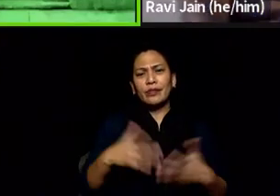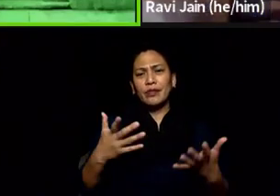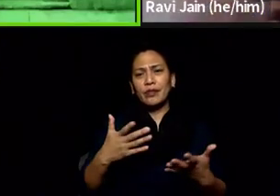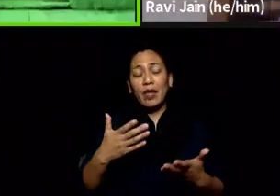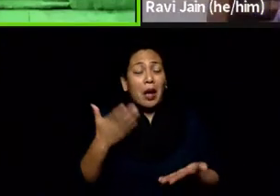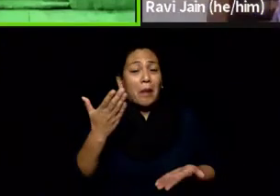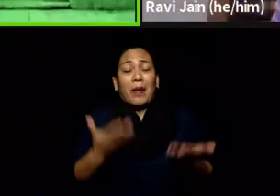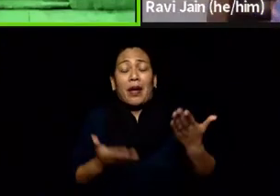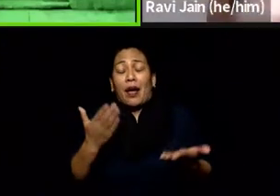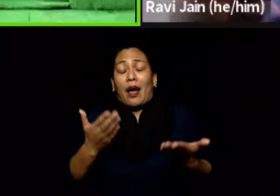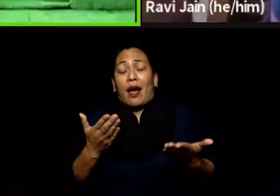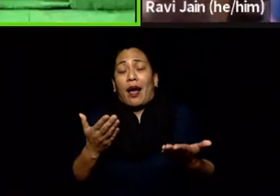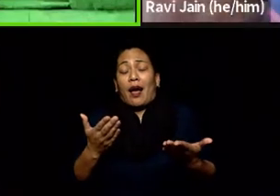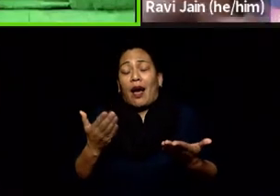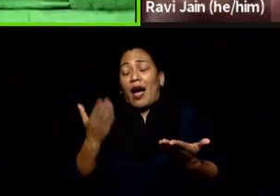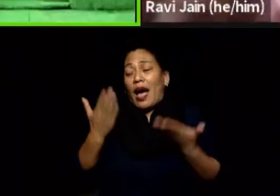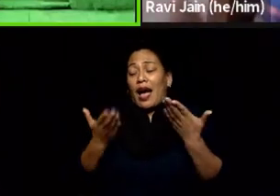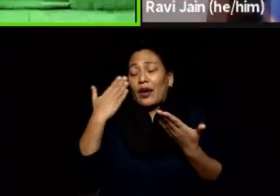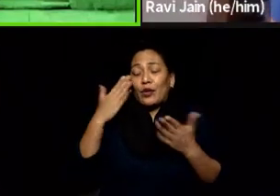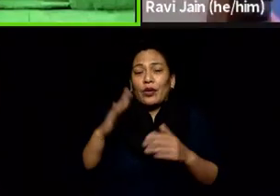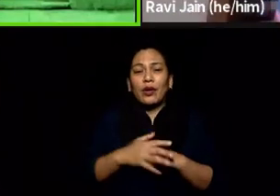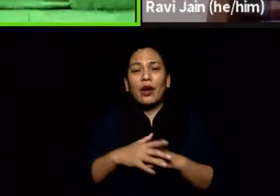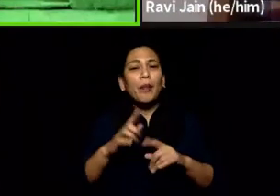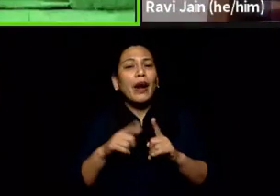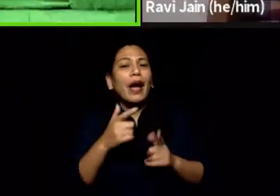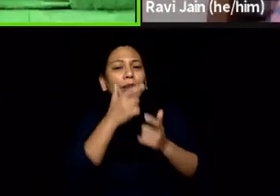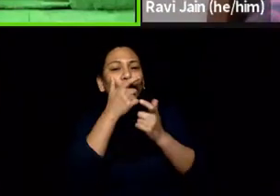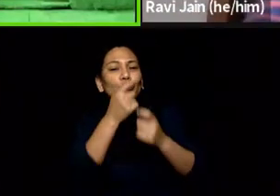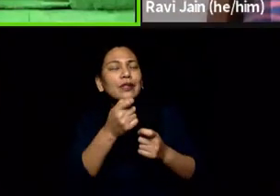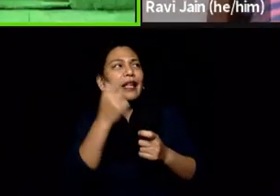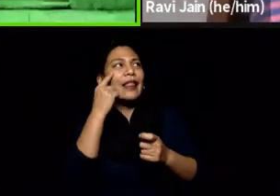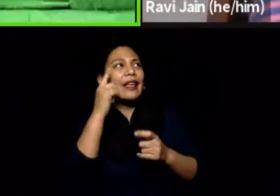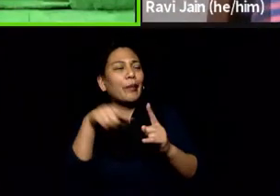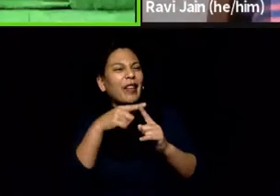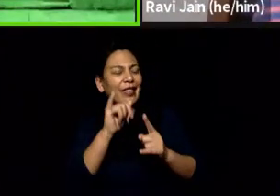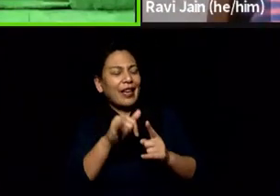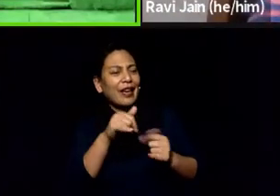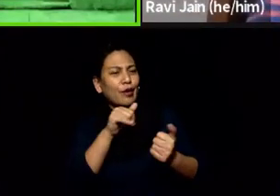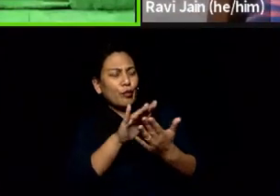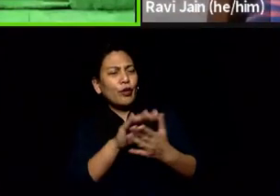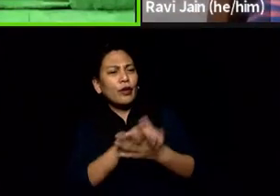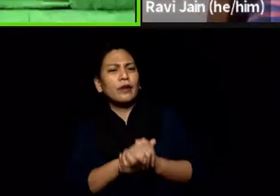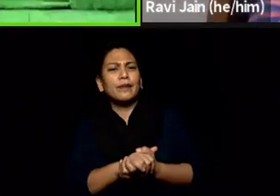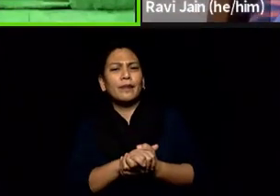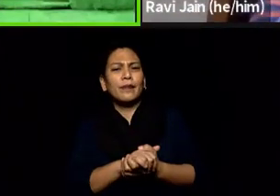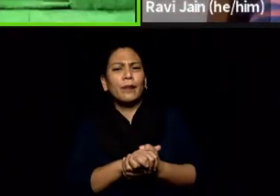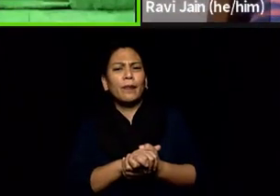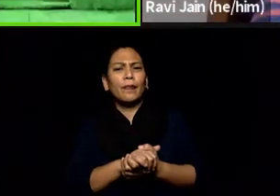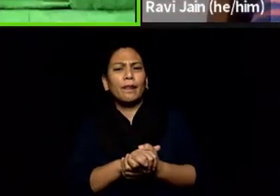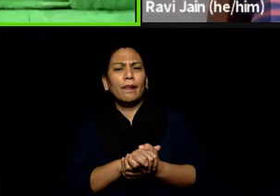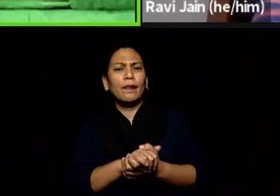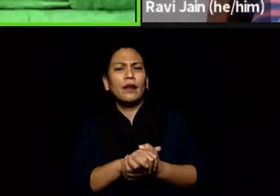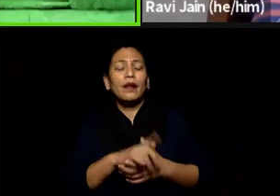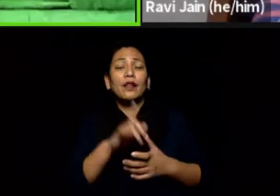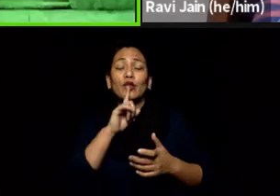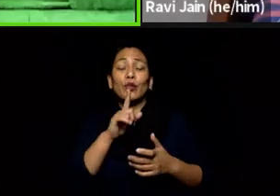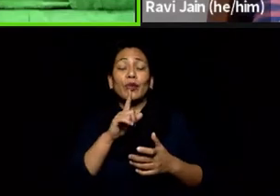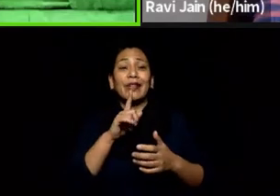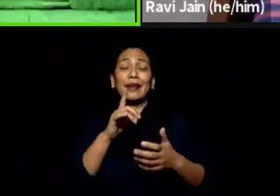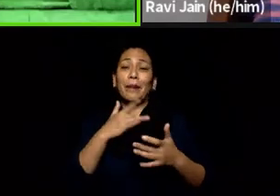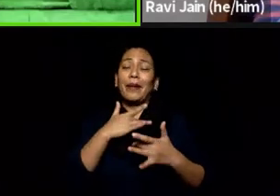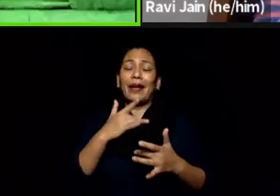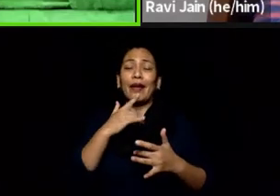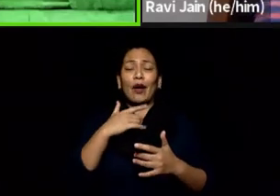Yeah. I don't have any solution. I'm interested in thinking about it in that way, as opposed to it being like a Canada Council decision